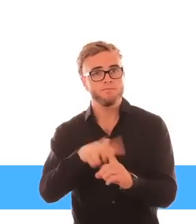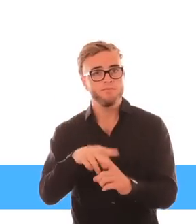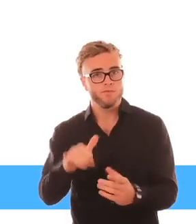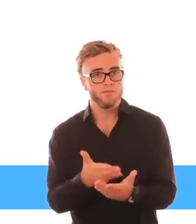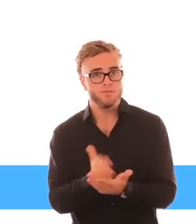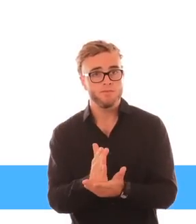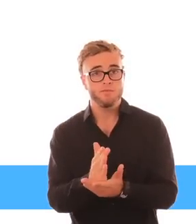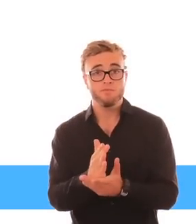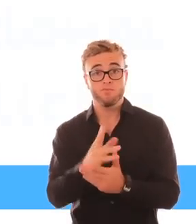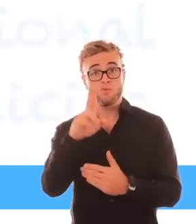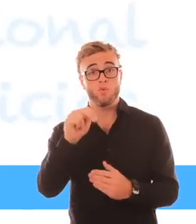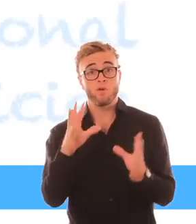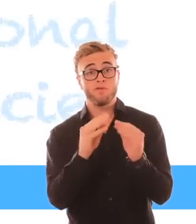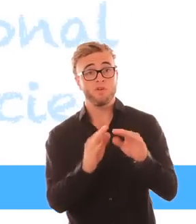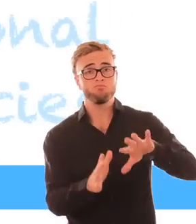these rights.